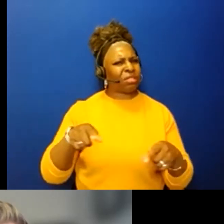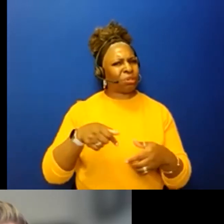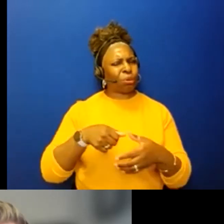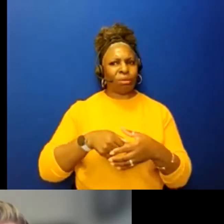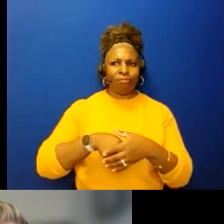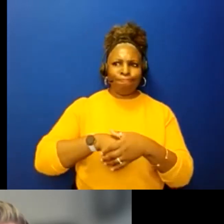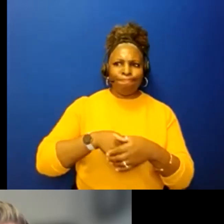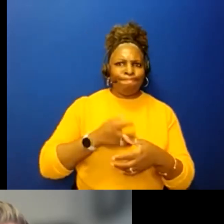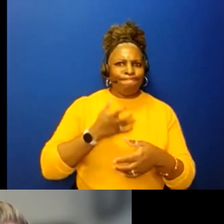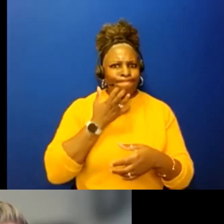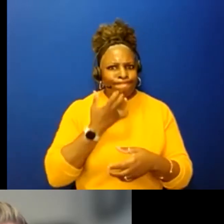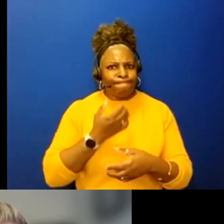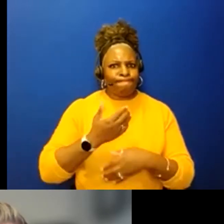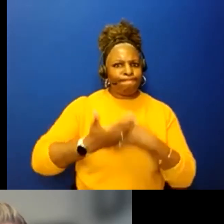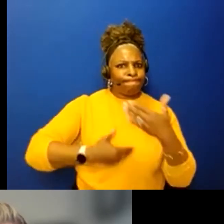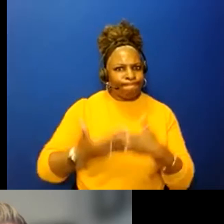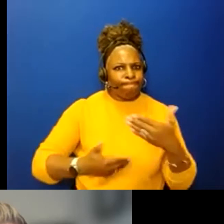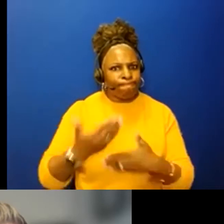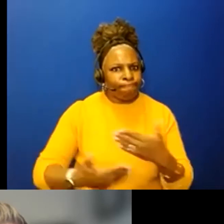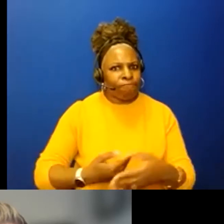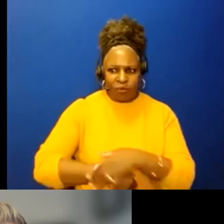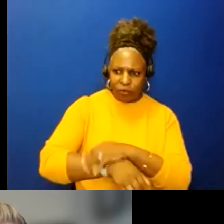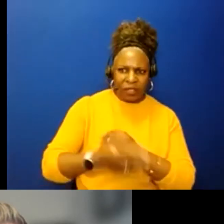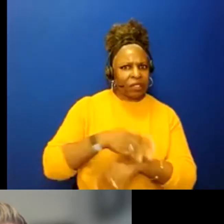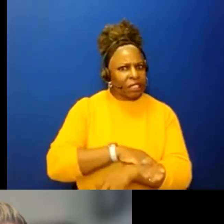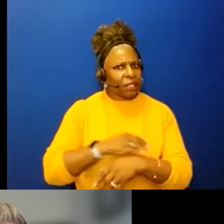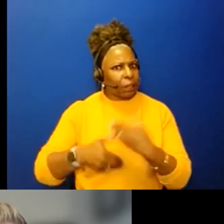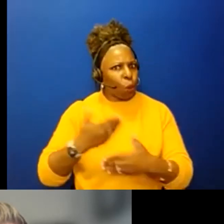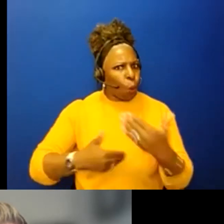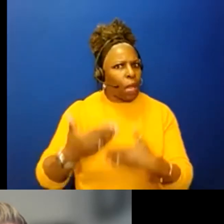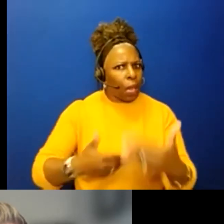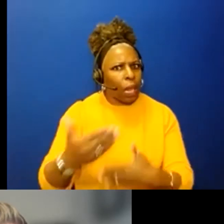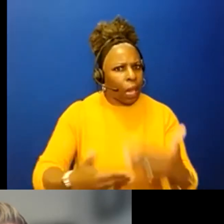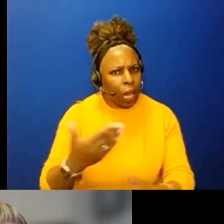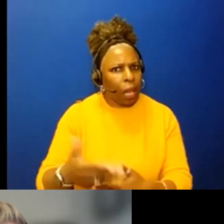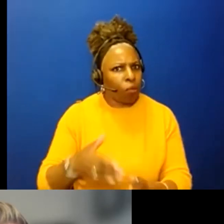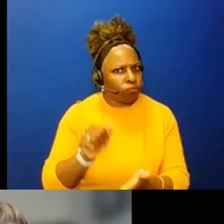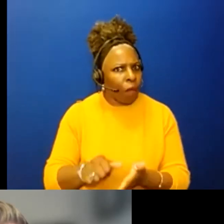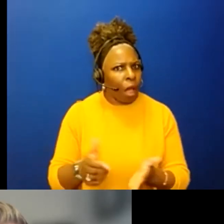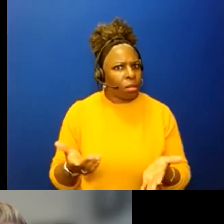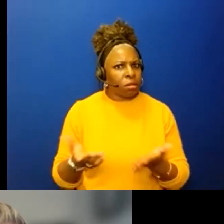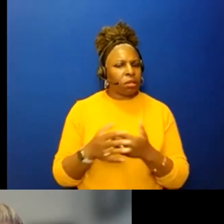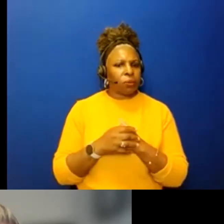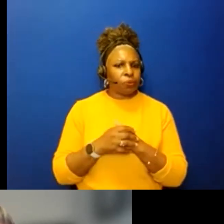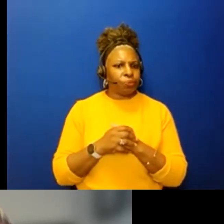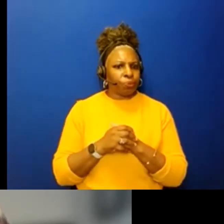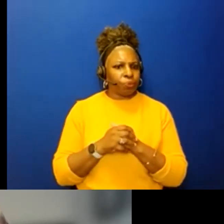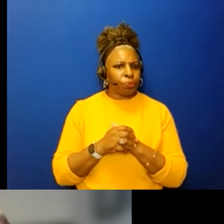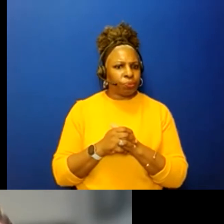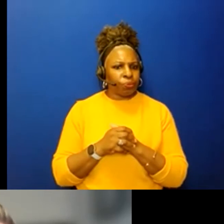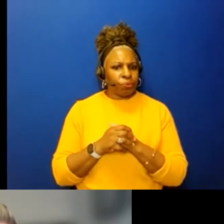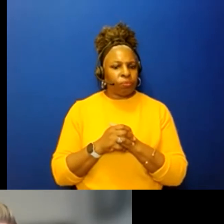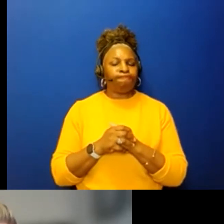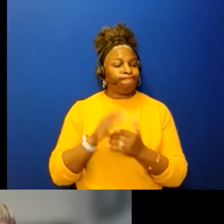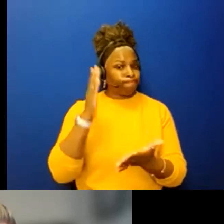keep moving that sort of needle forward across the piece. There definitely